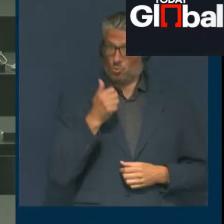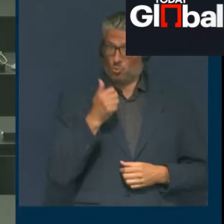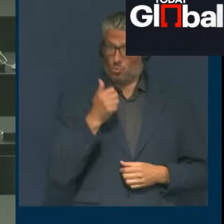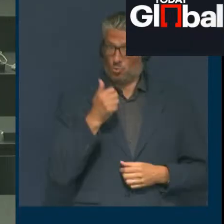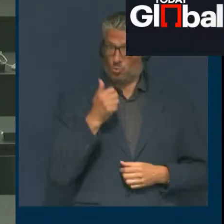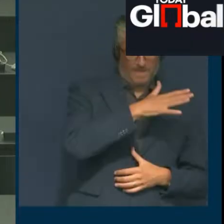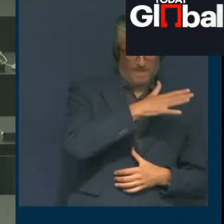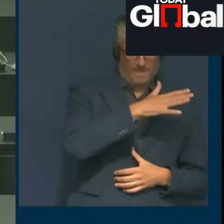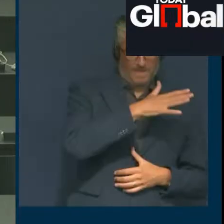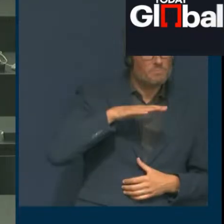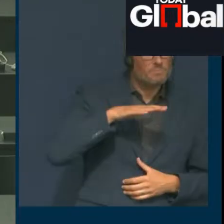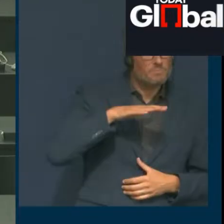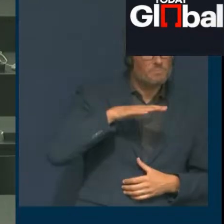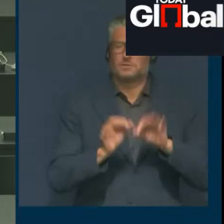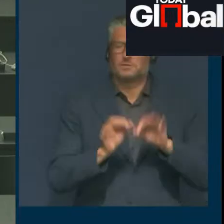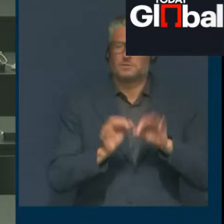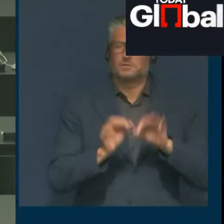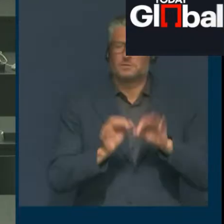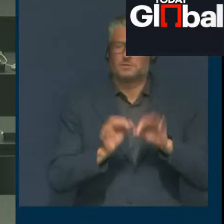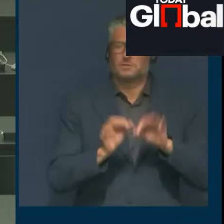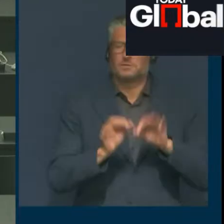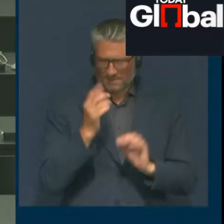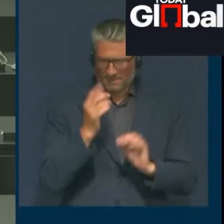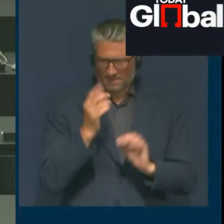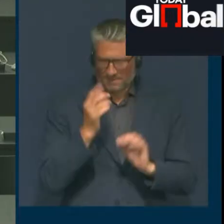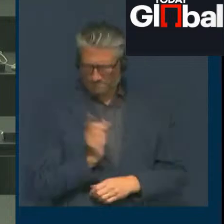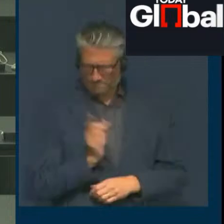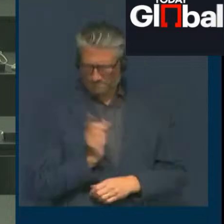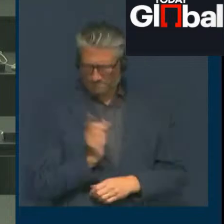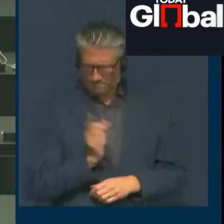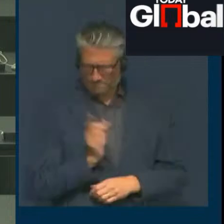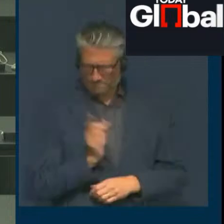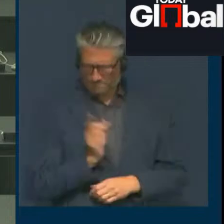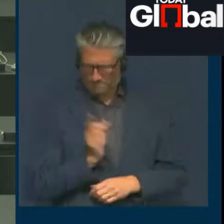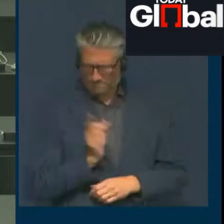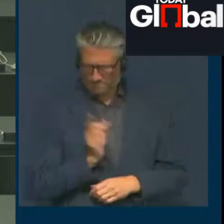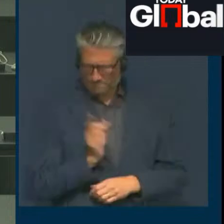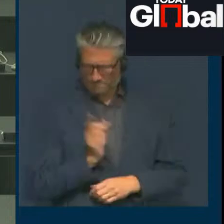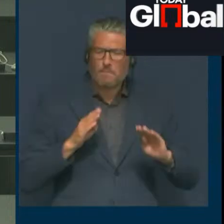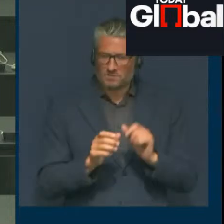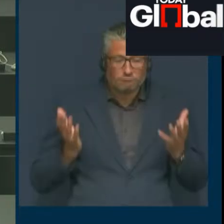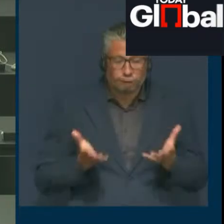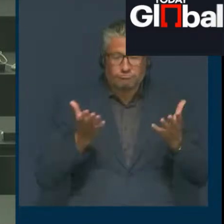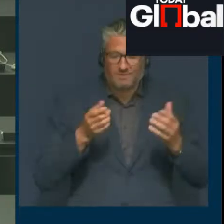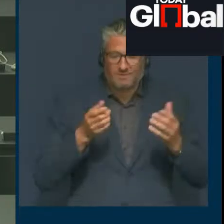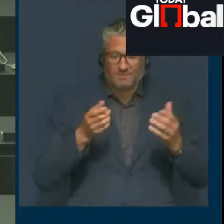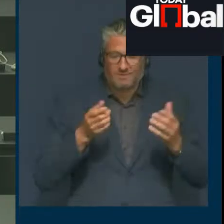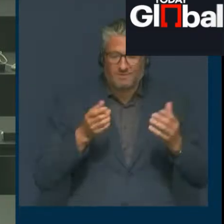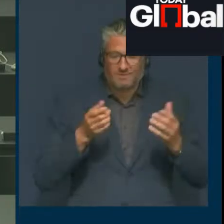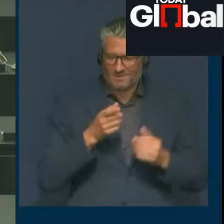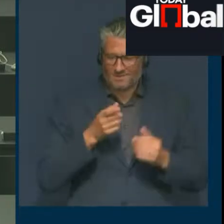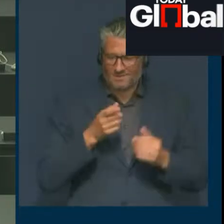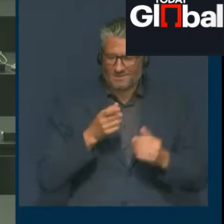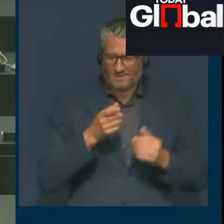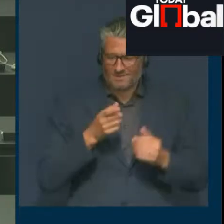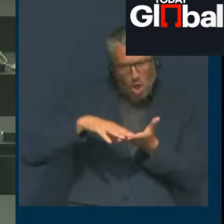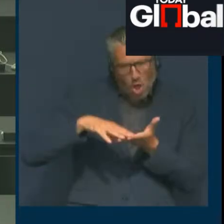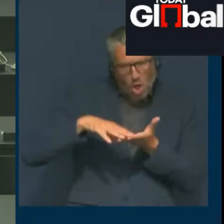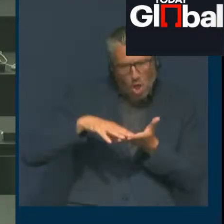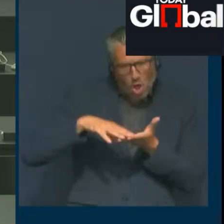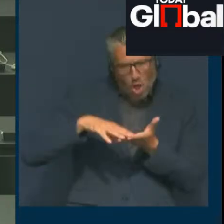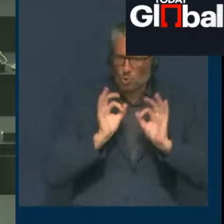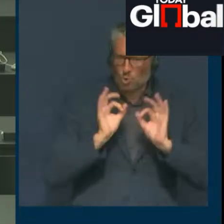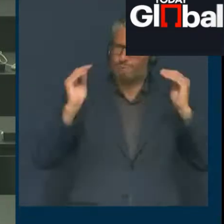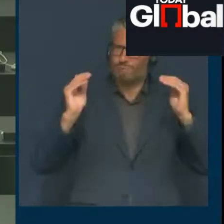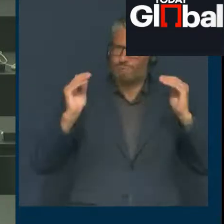to them, and to enable students with disabilities to achieve a high quality education.